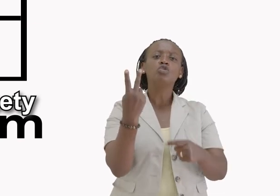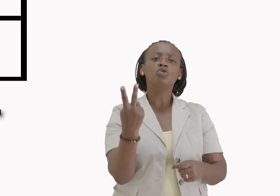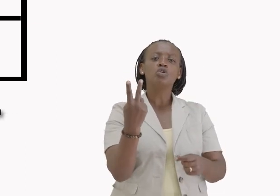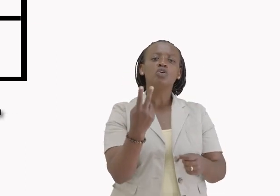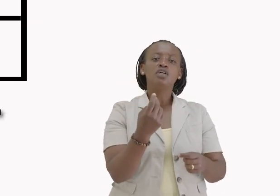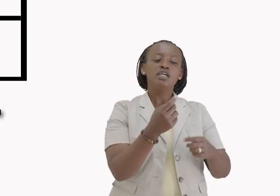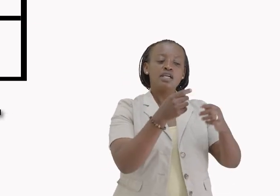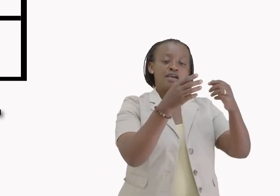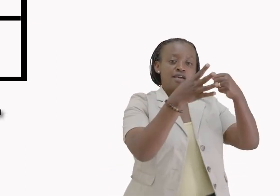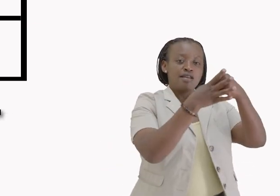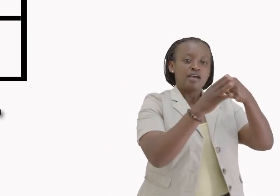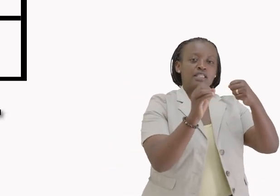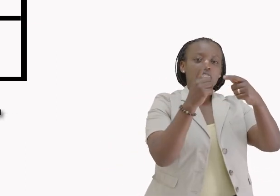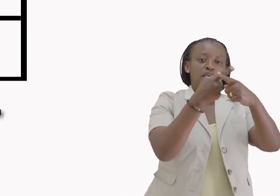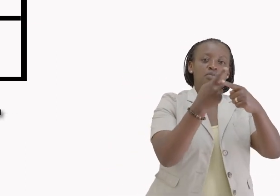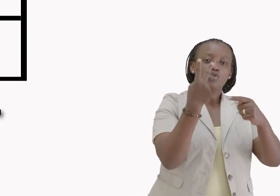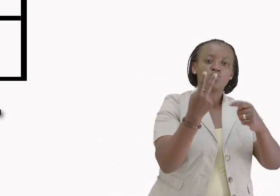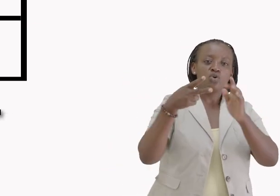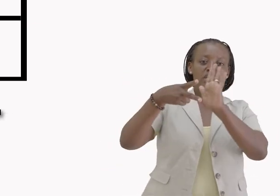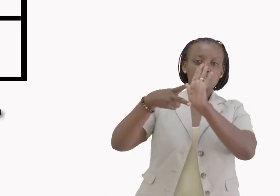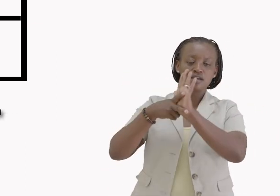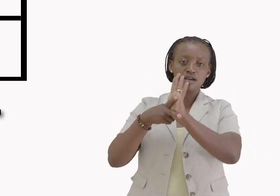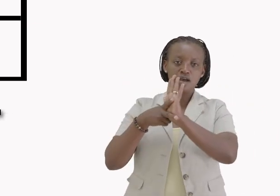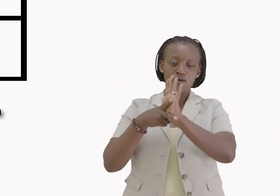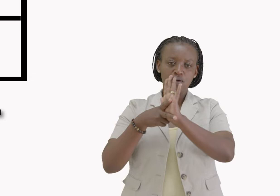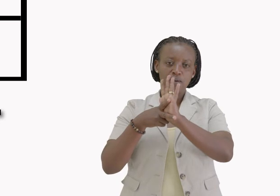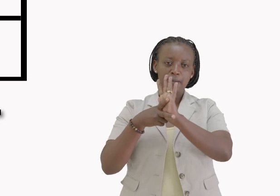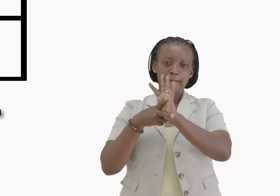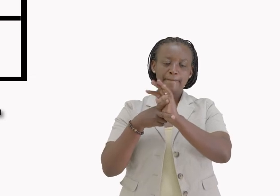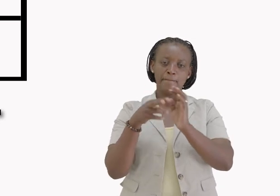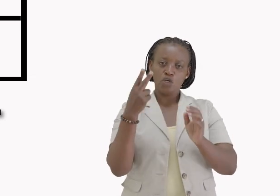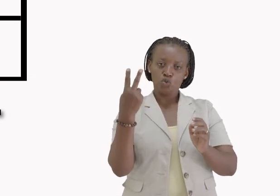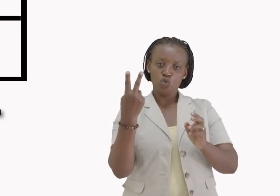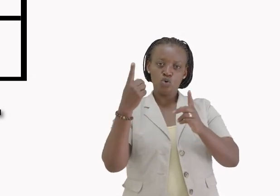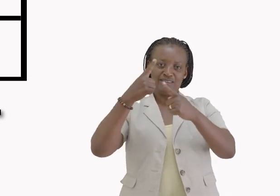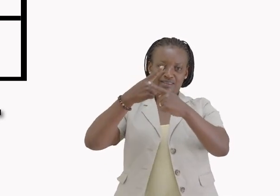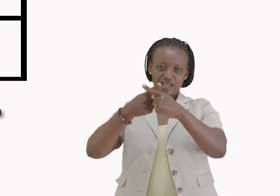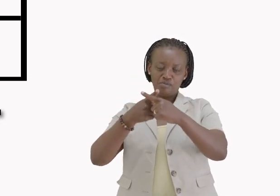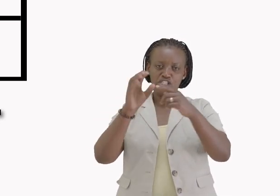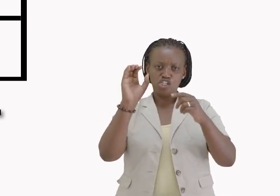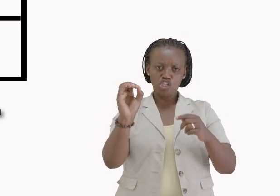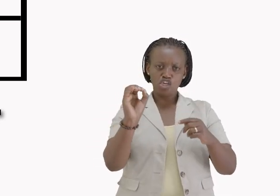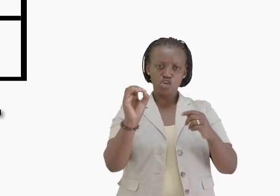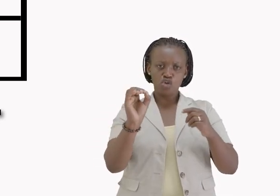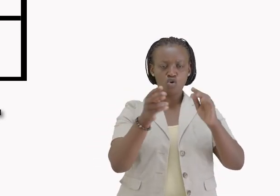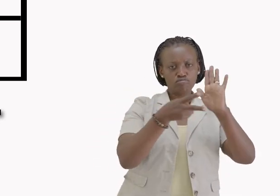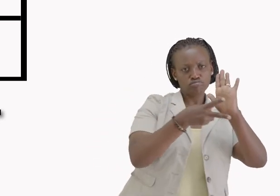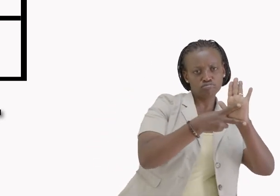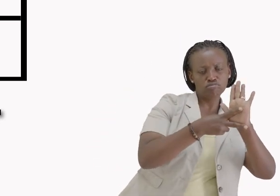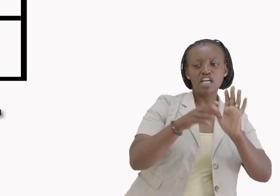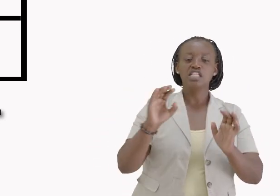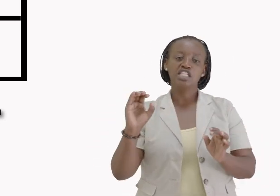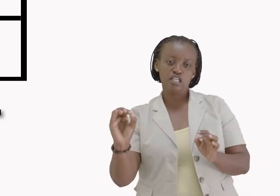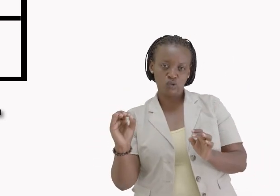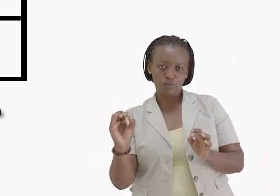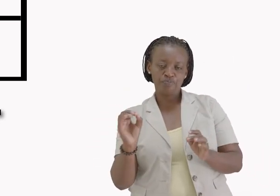2. 90 times 2 equals 2 times 0